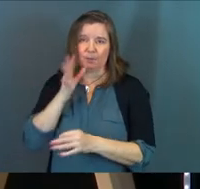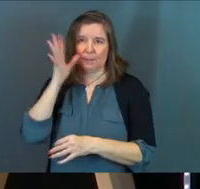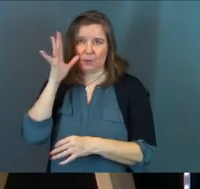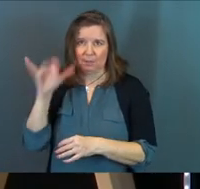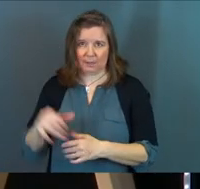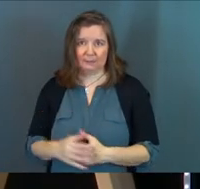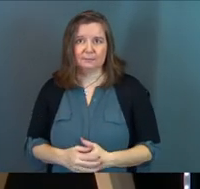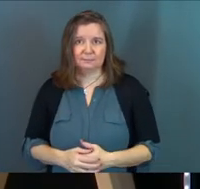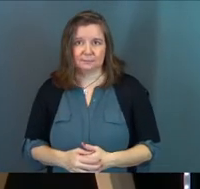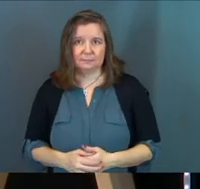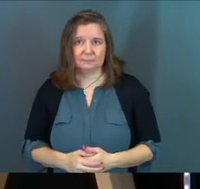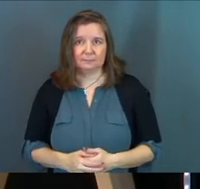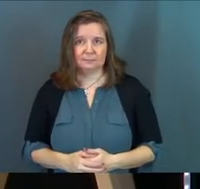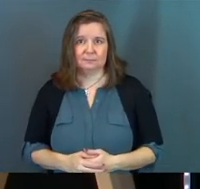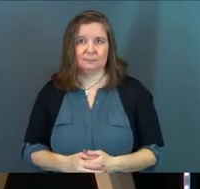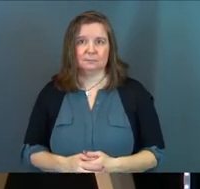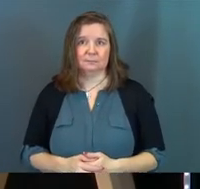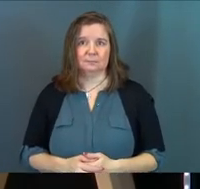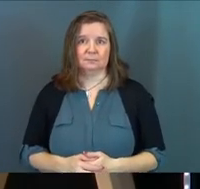parent. Amen? Amen.